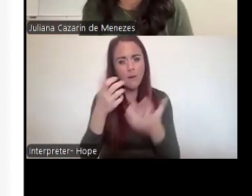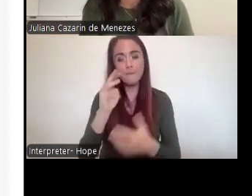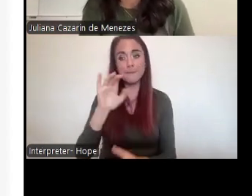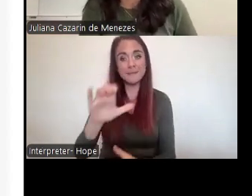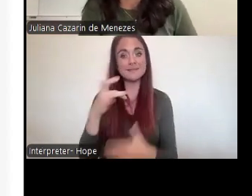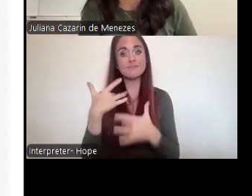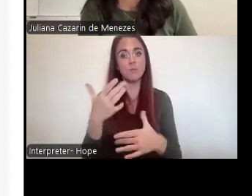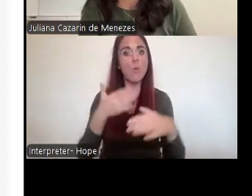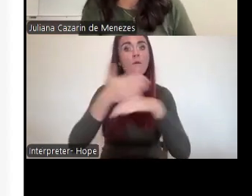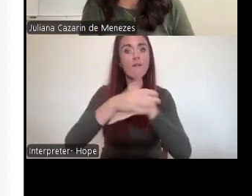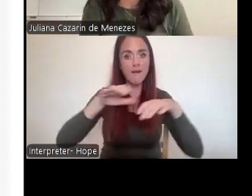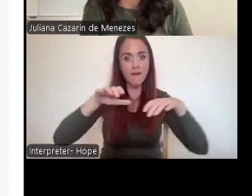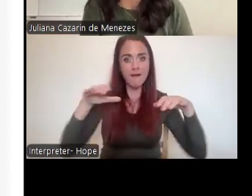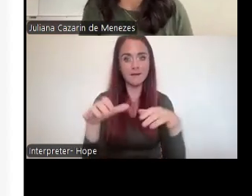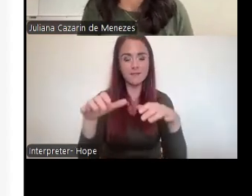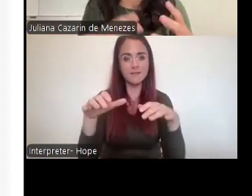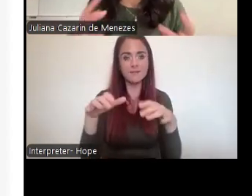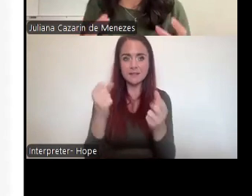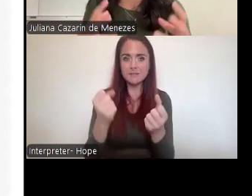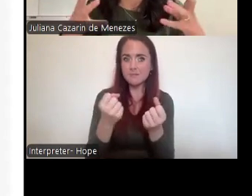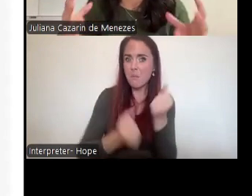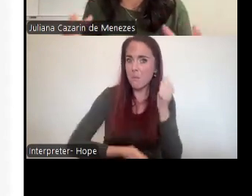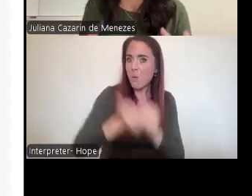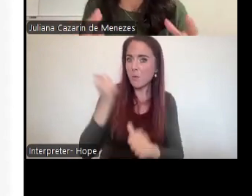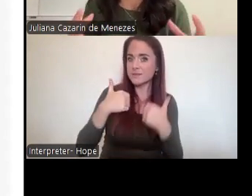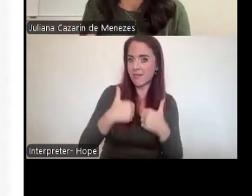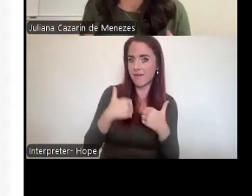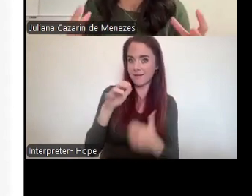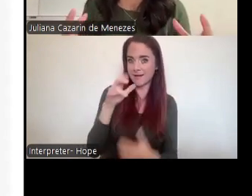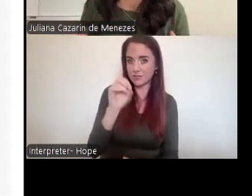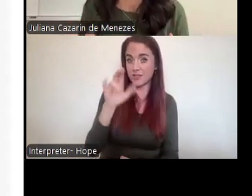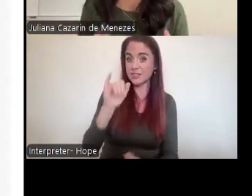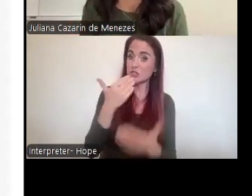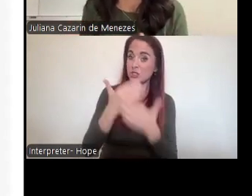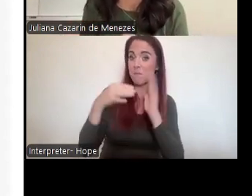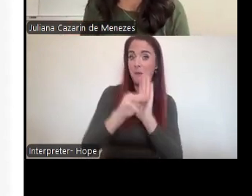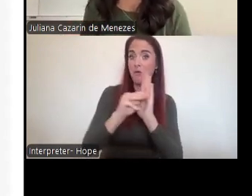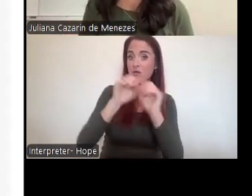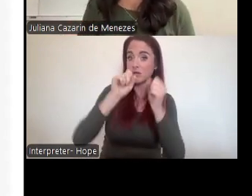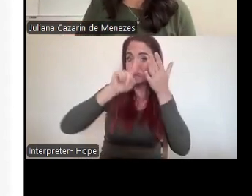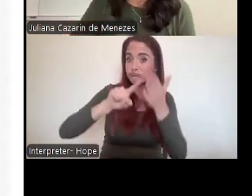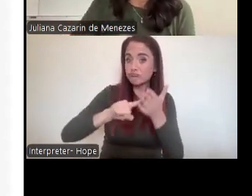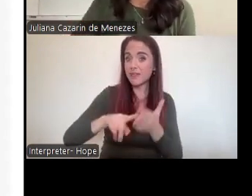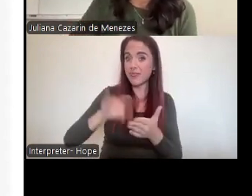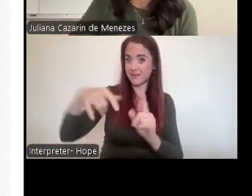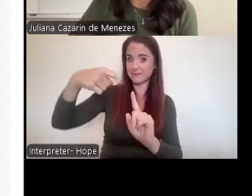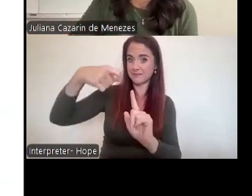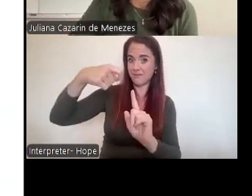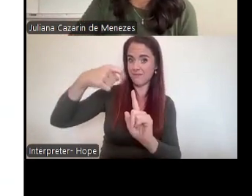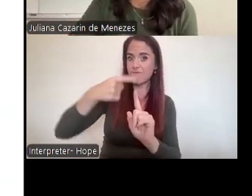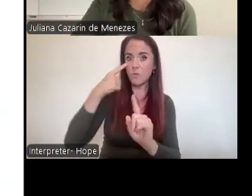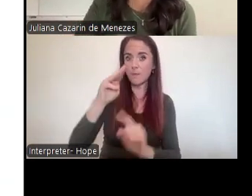high proportion of lung cancers, which make it like a good model to study MEEK signaling.